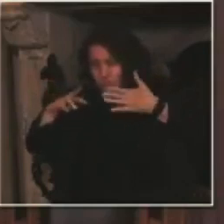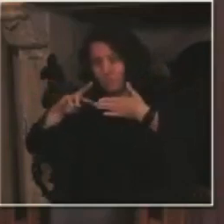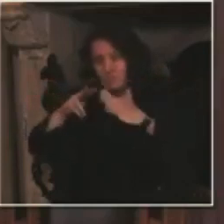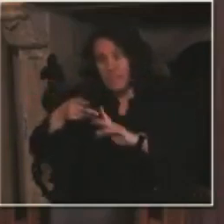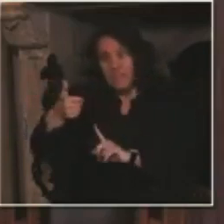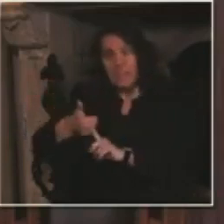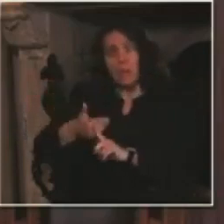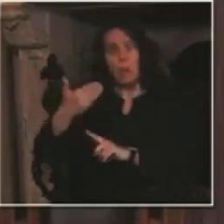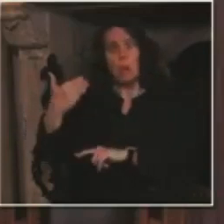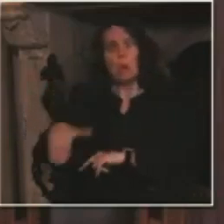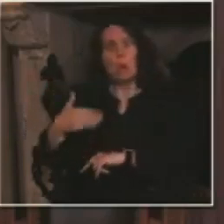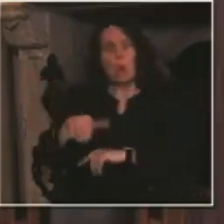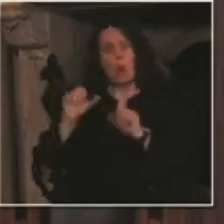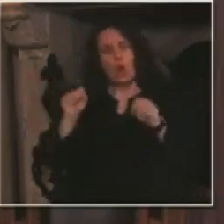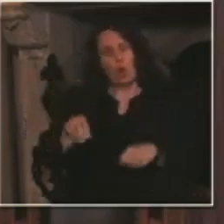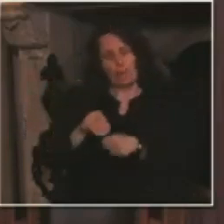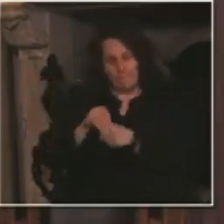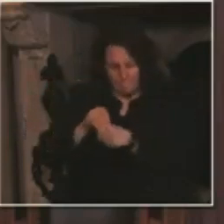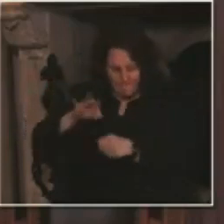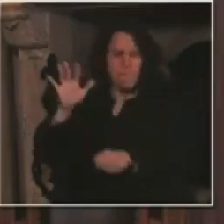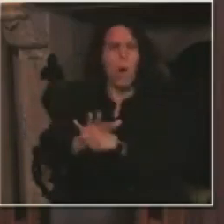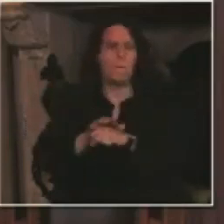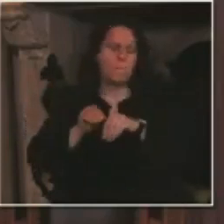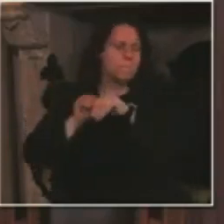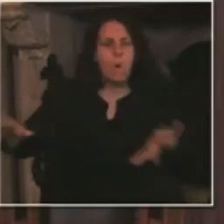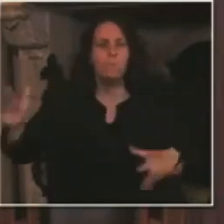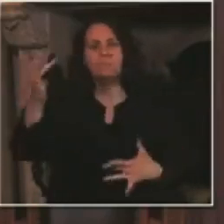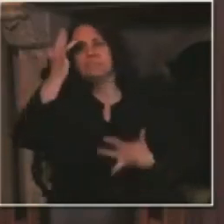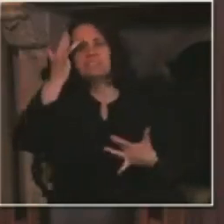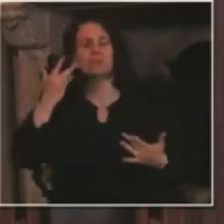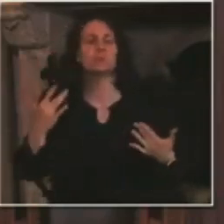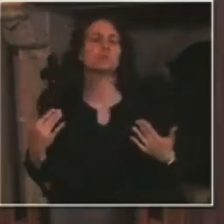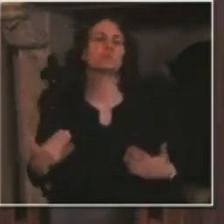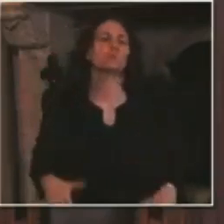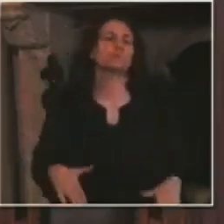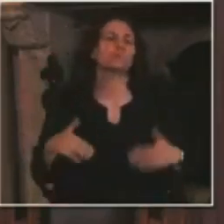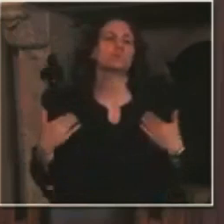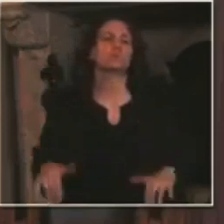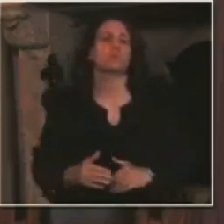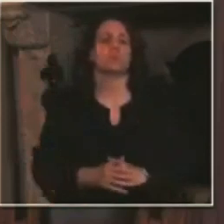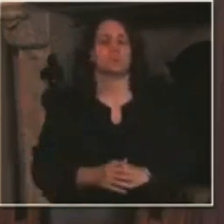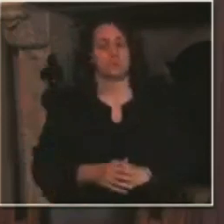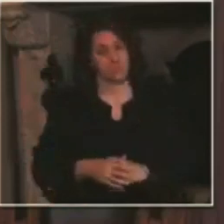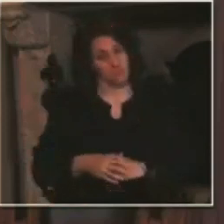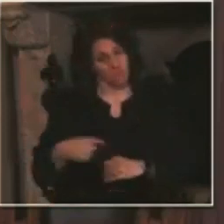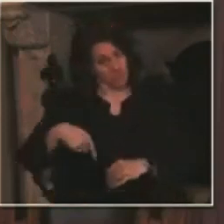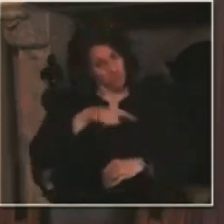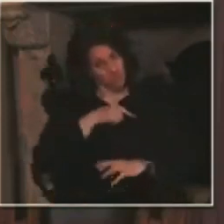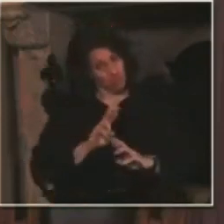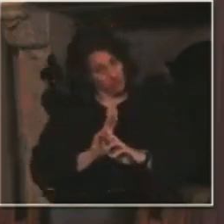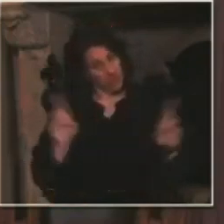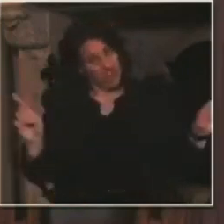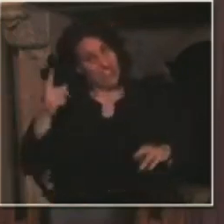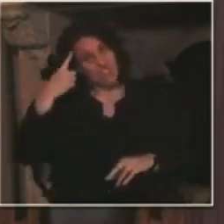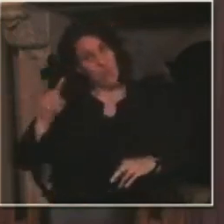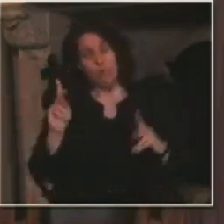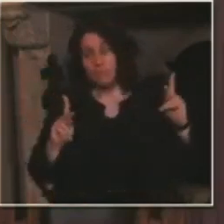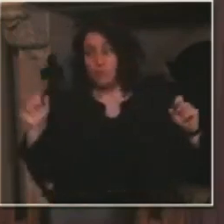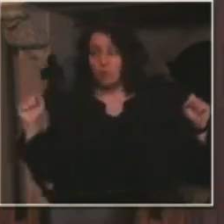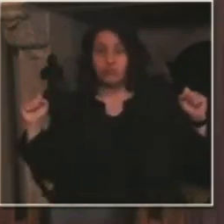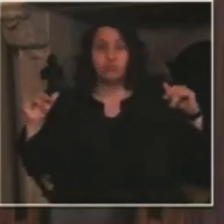absolutely driving home the testing thing and the precision around tracing in the state